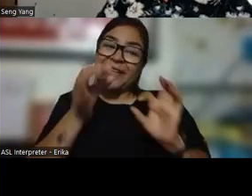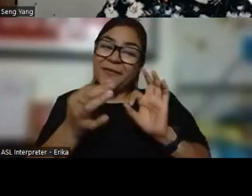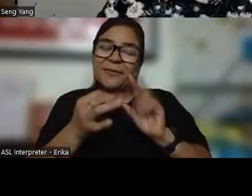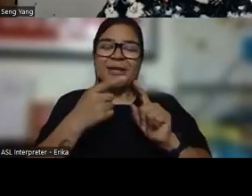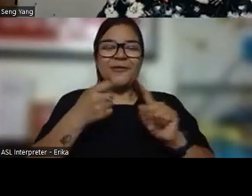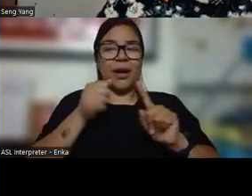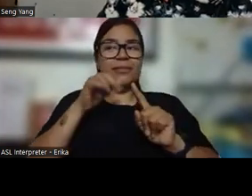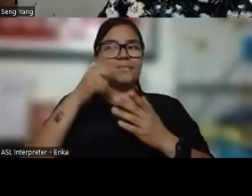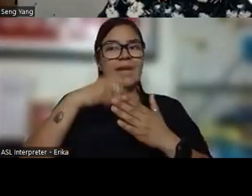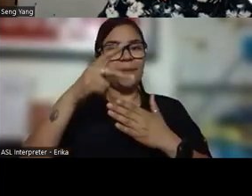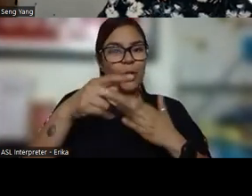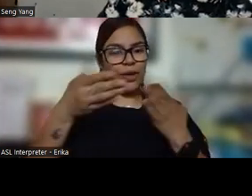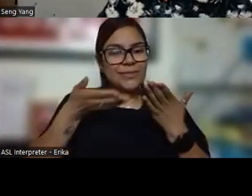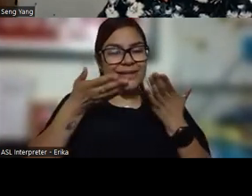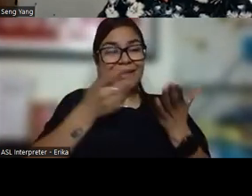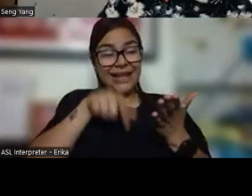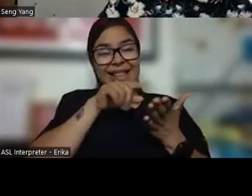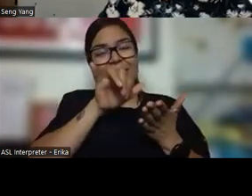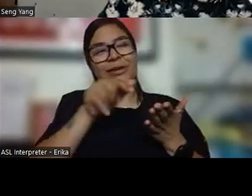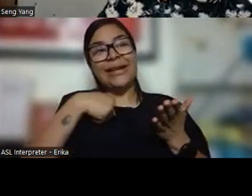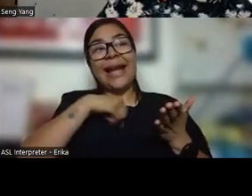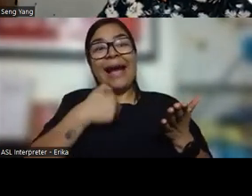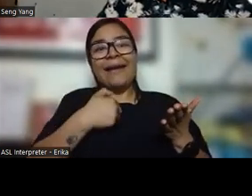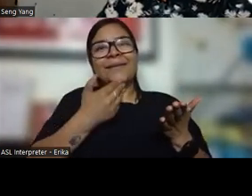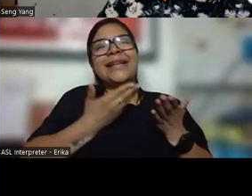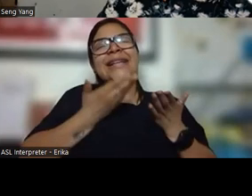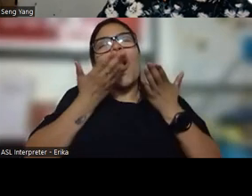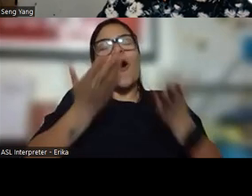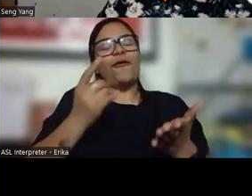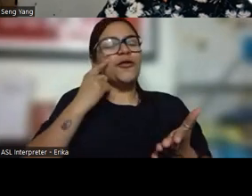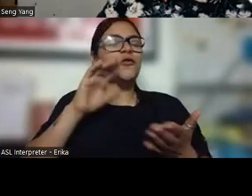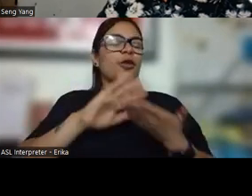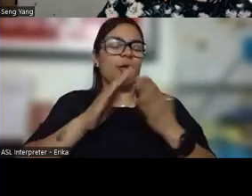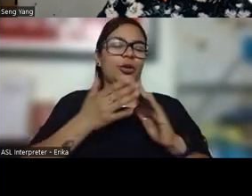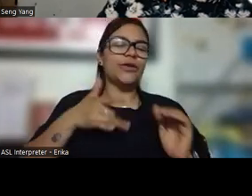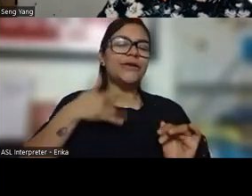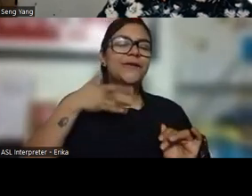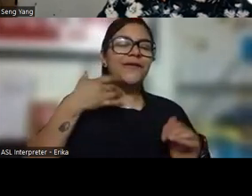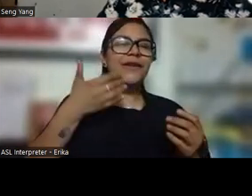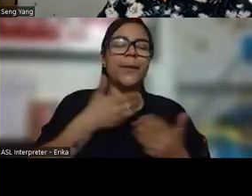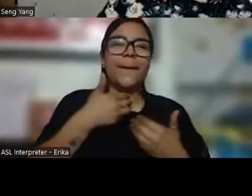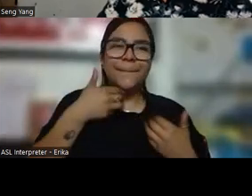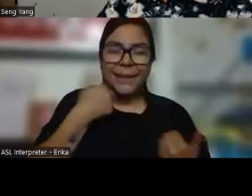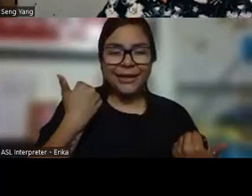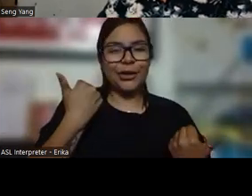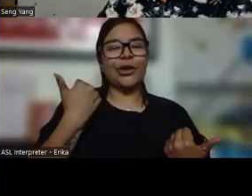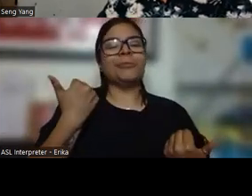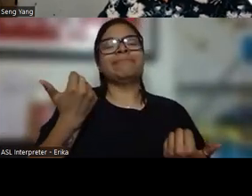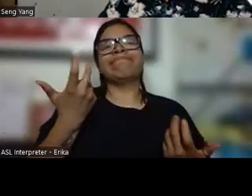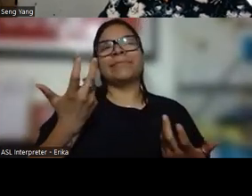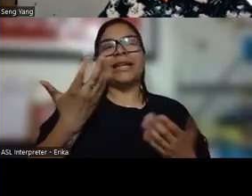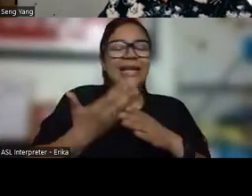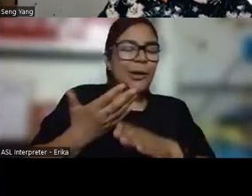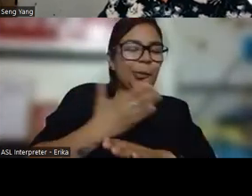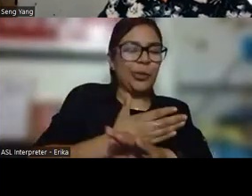program culturally appropriate for the community and our elderly, it's kind of like giving improve.